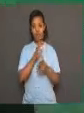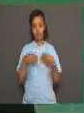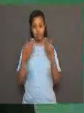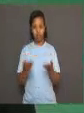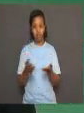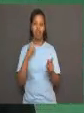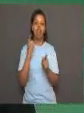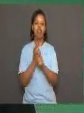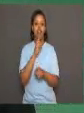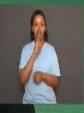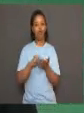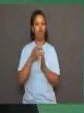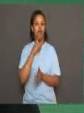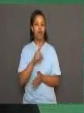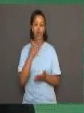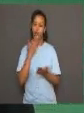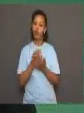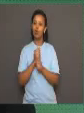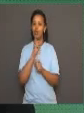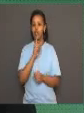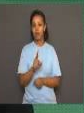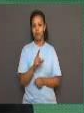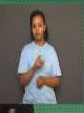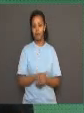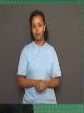correctly. Well done.